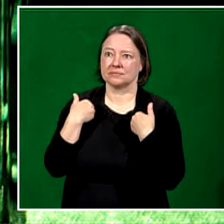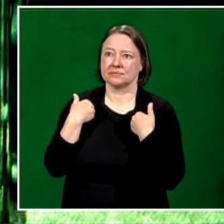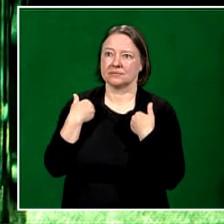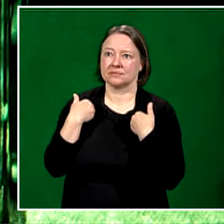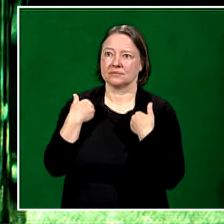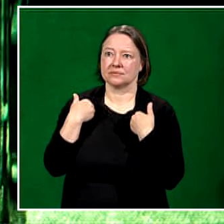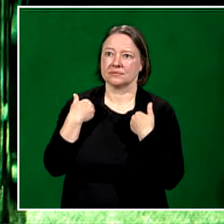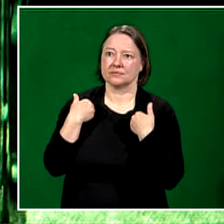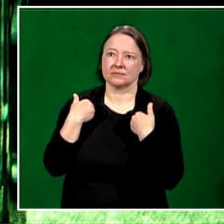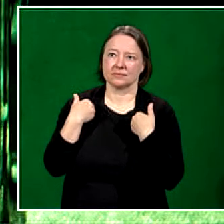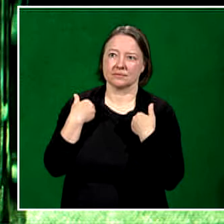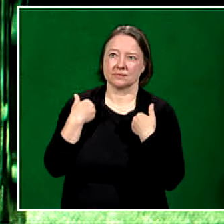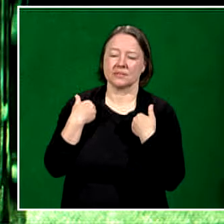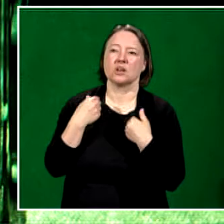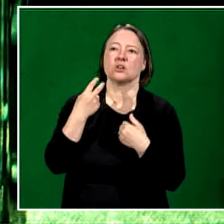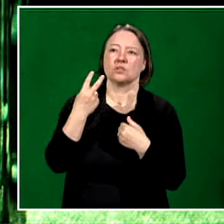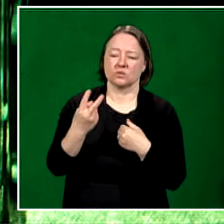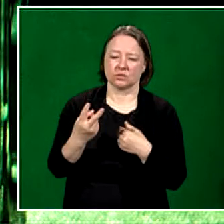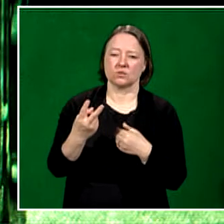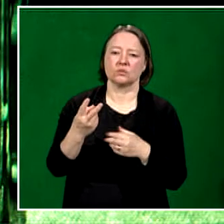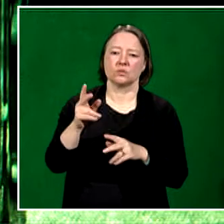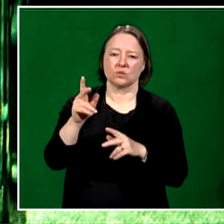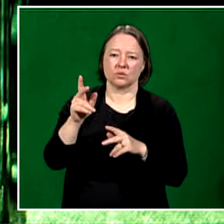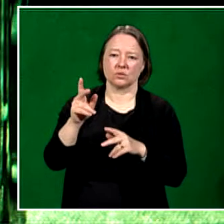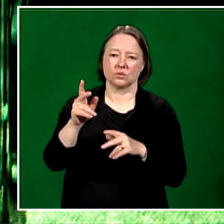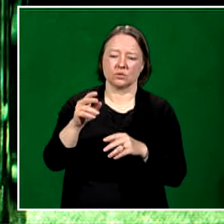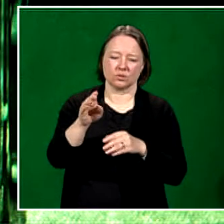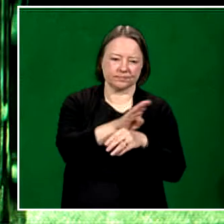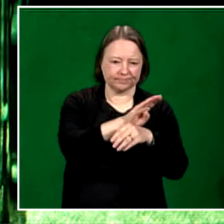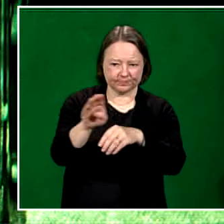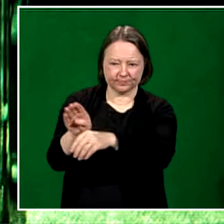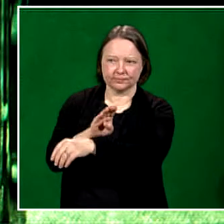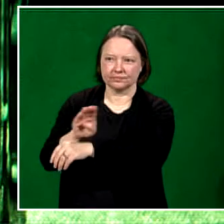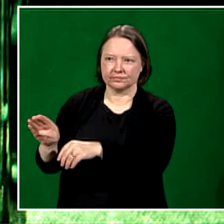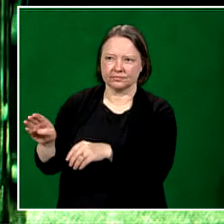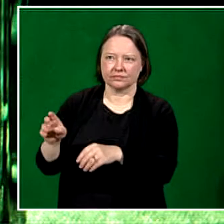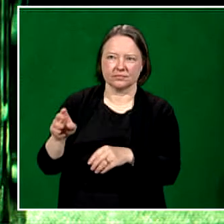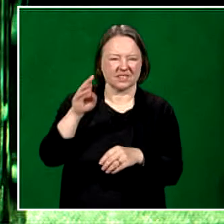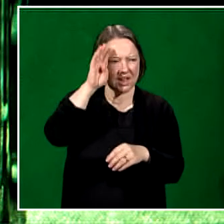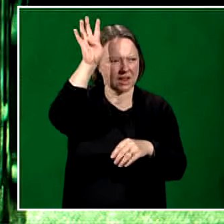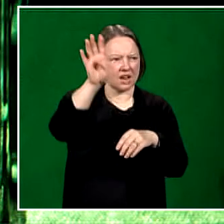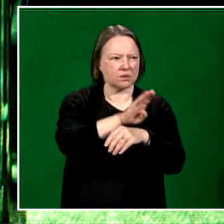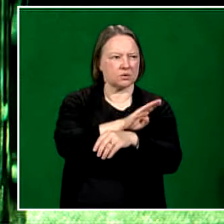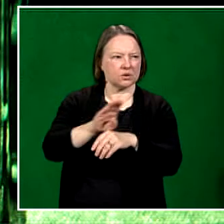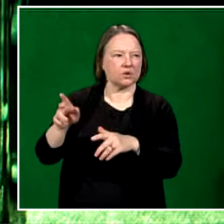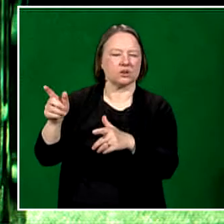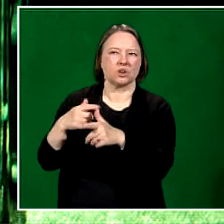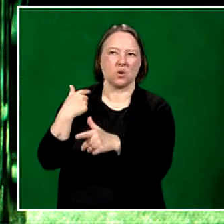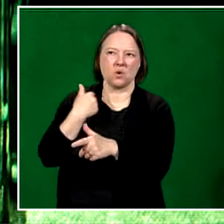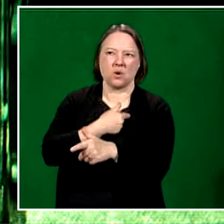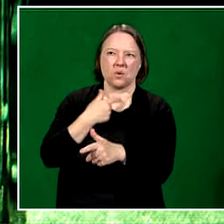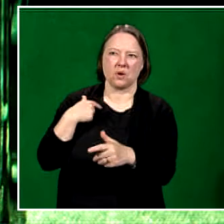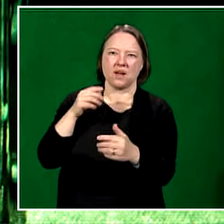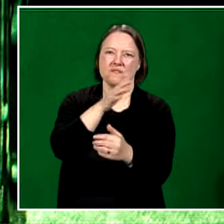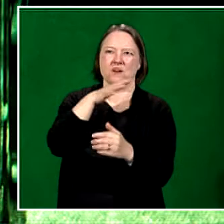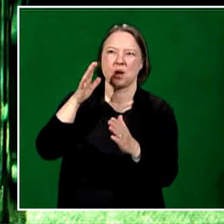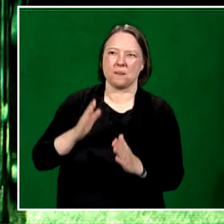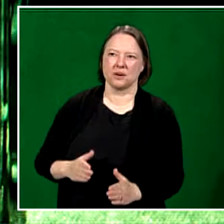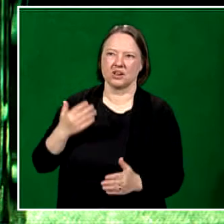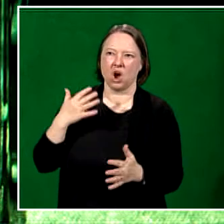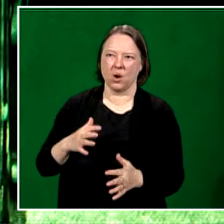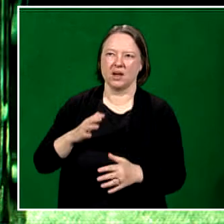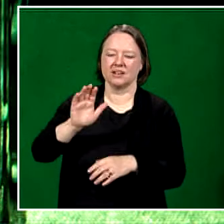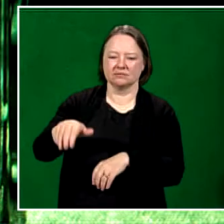NGOs that will be setting with them. So the other NGO that works with farmers has already agreed